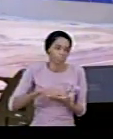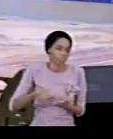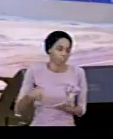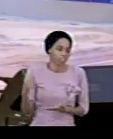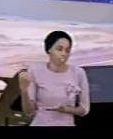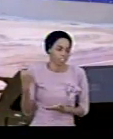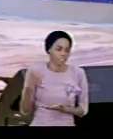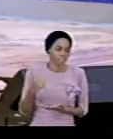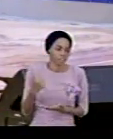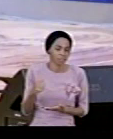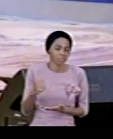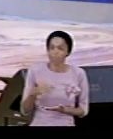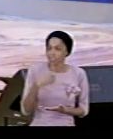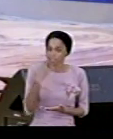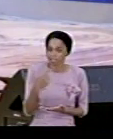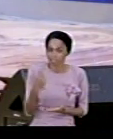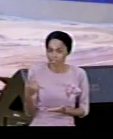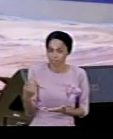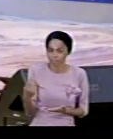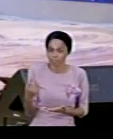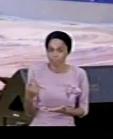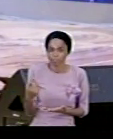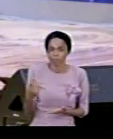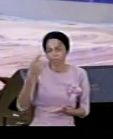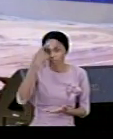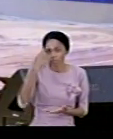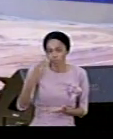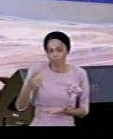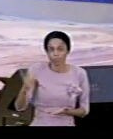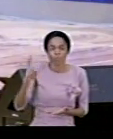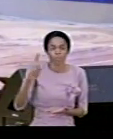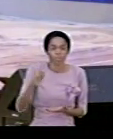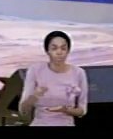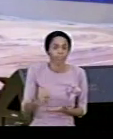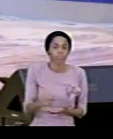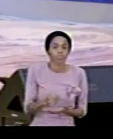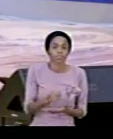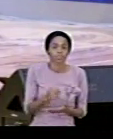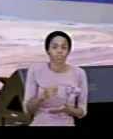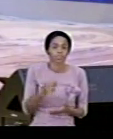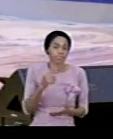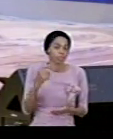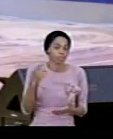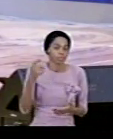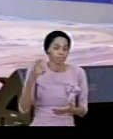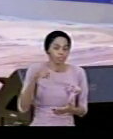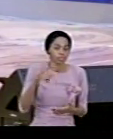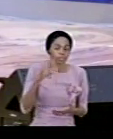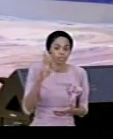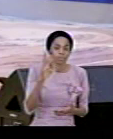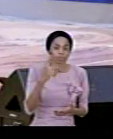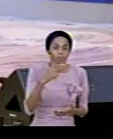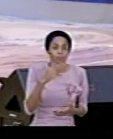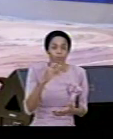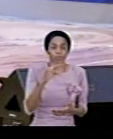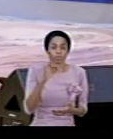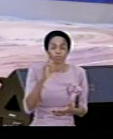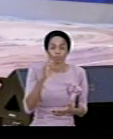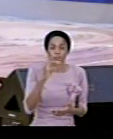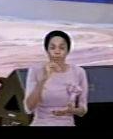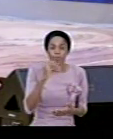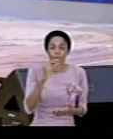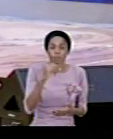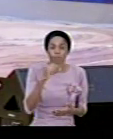in verse 10 it says, for the whoremongers, for them that defile